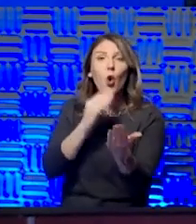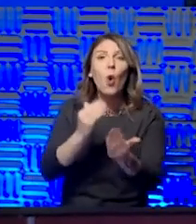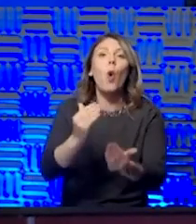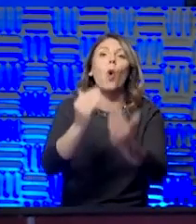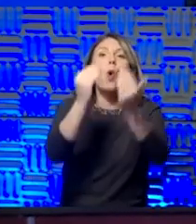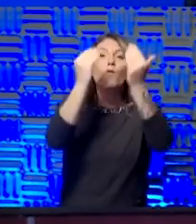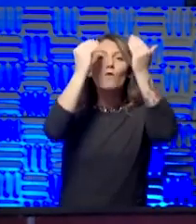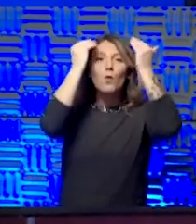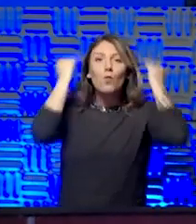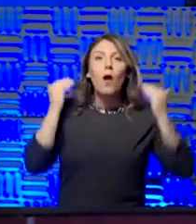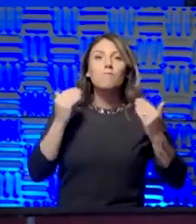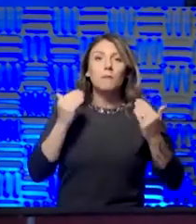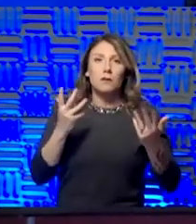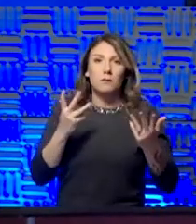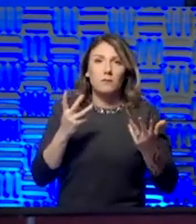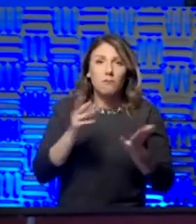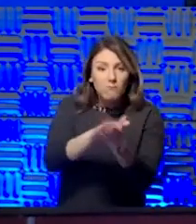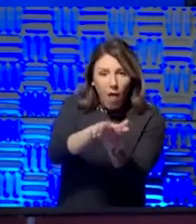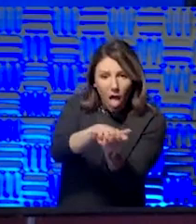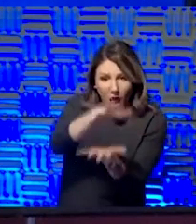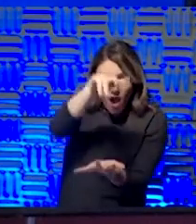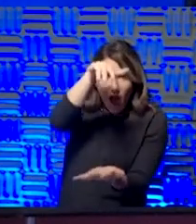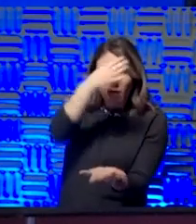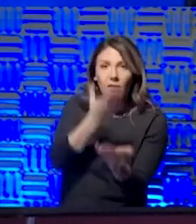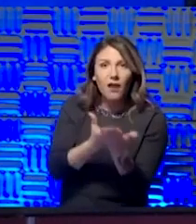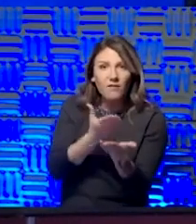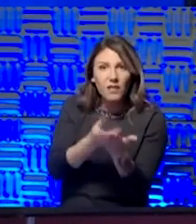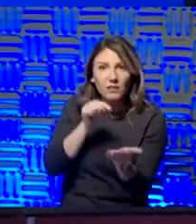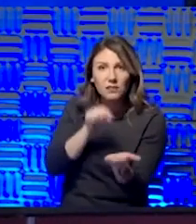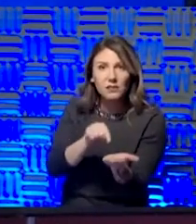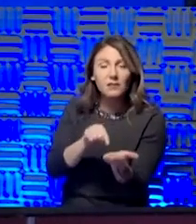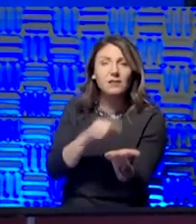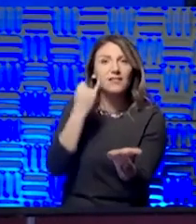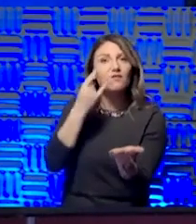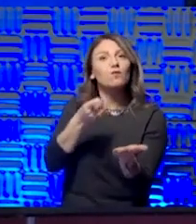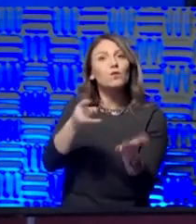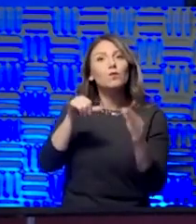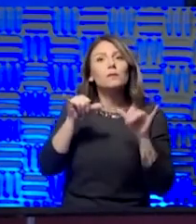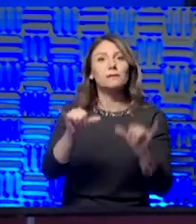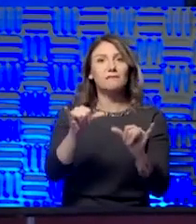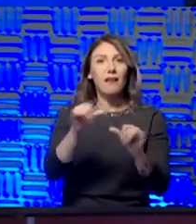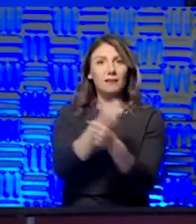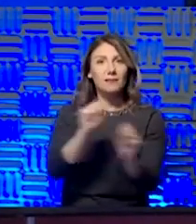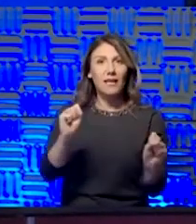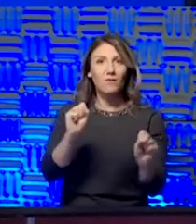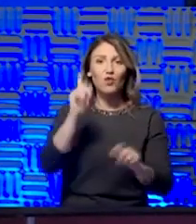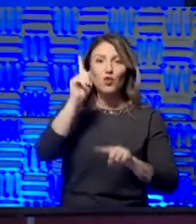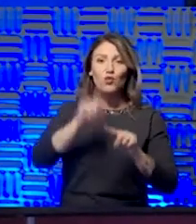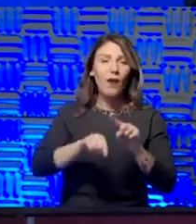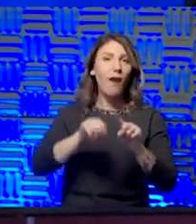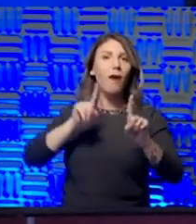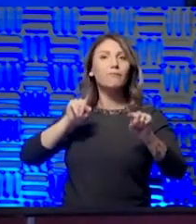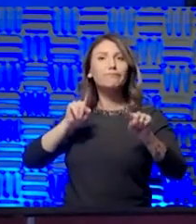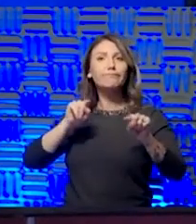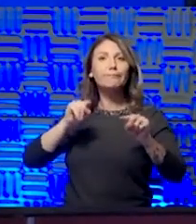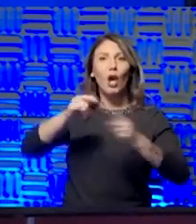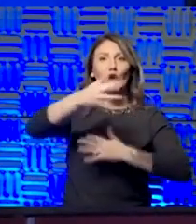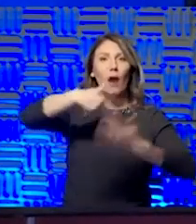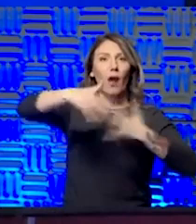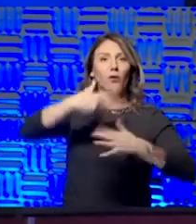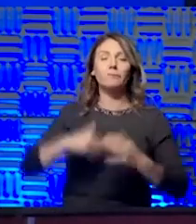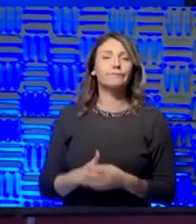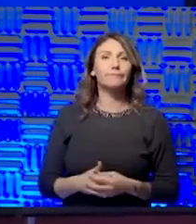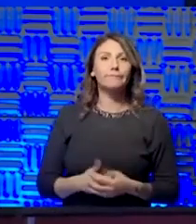Overwhelming evidence. If you're going to stay safe, you can't stay in a crowd. I mean, it's